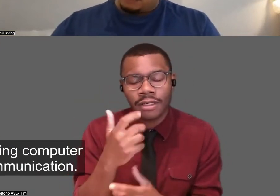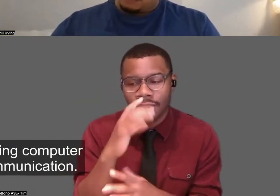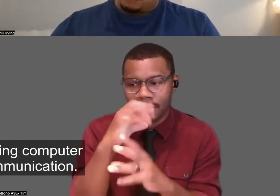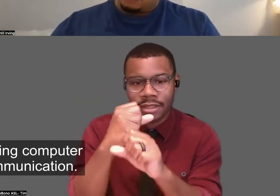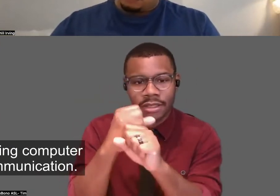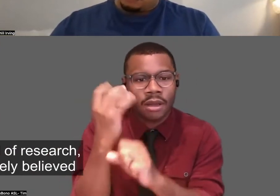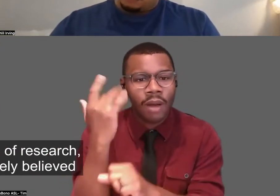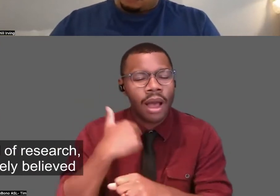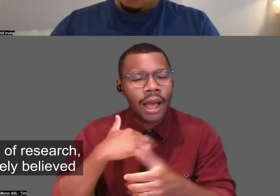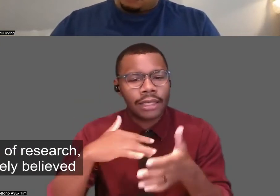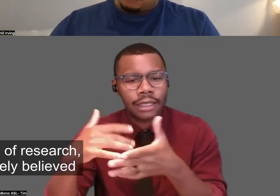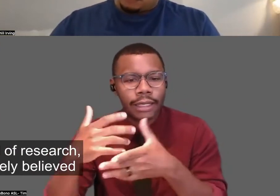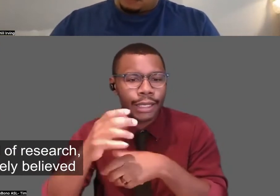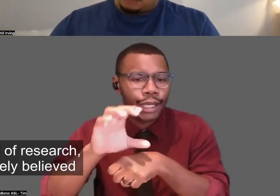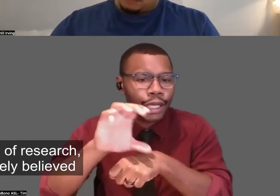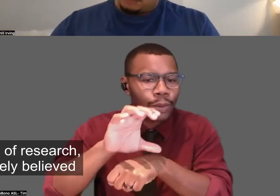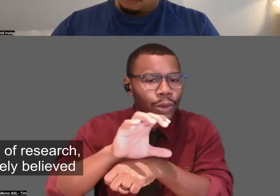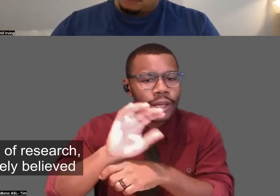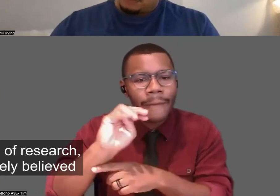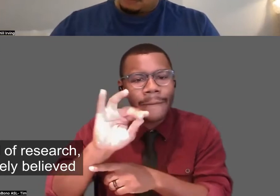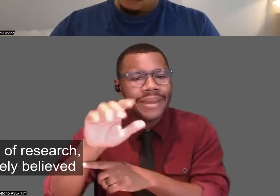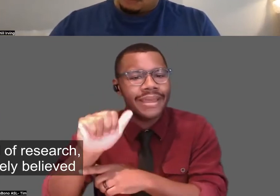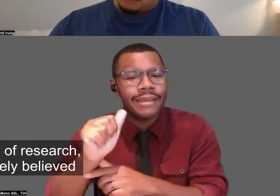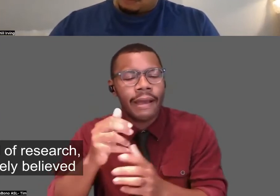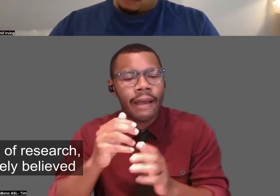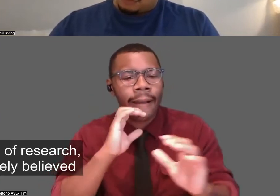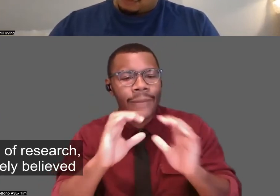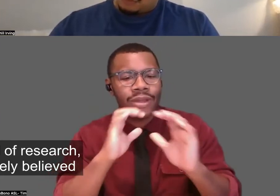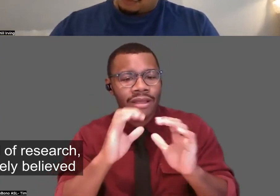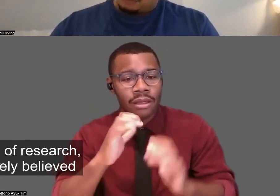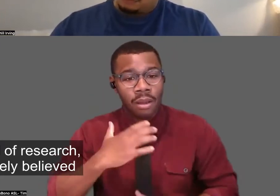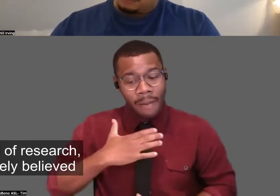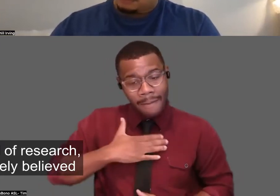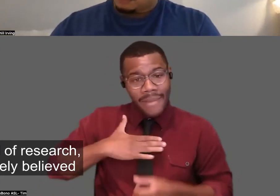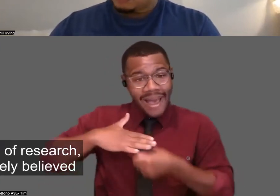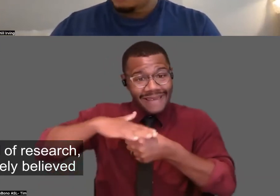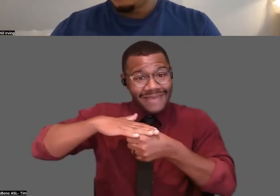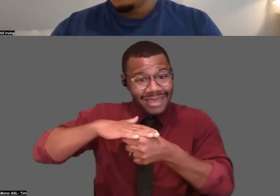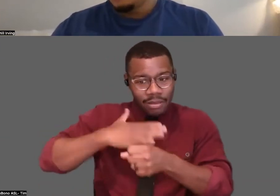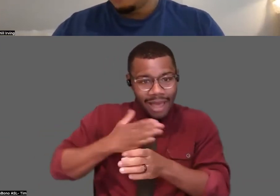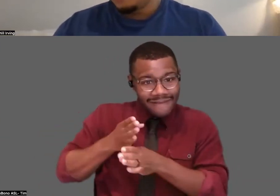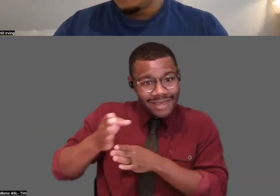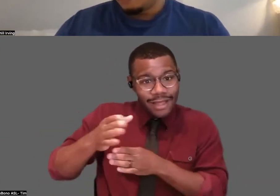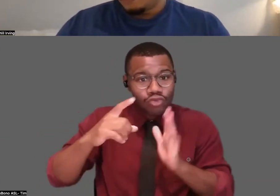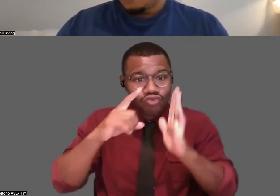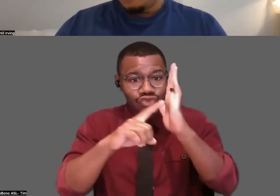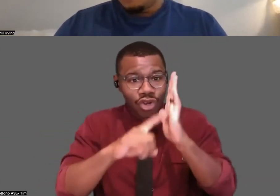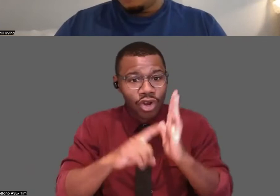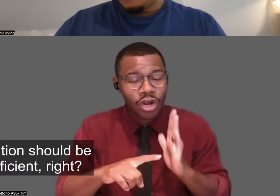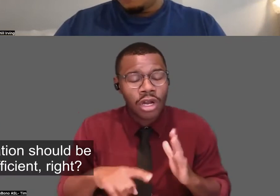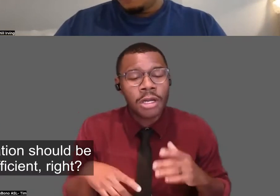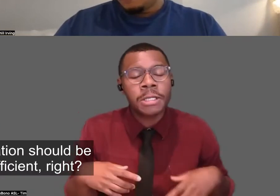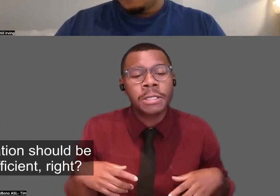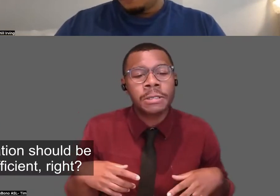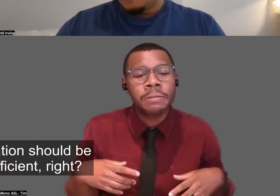mediated communication. So in my field of research, it's still intensely believe